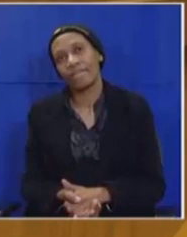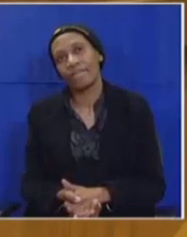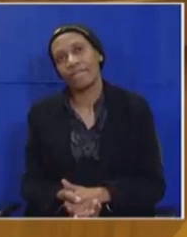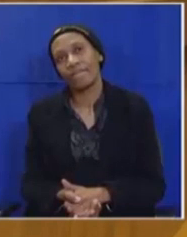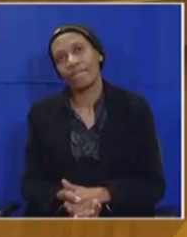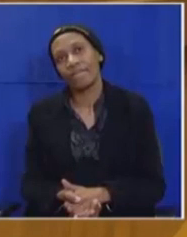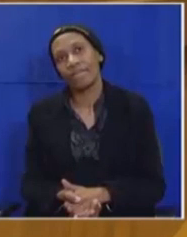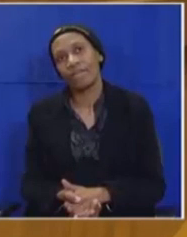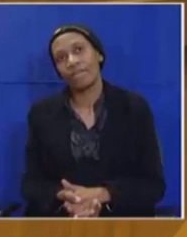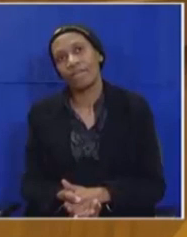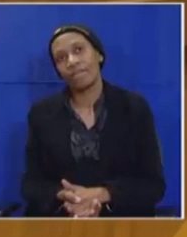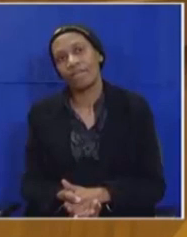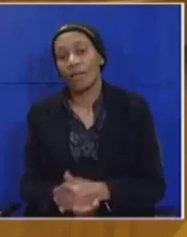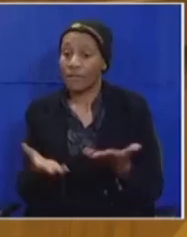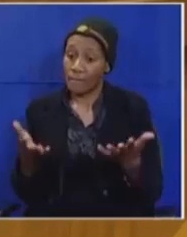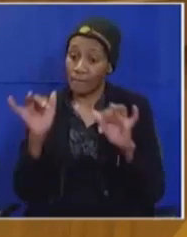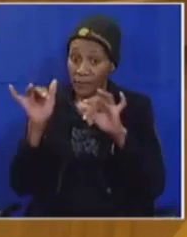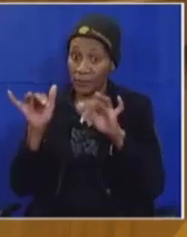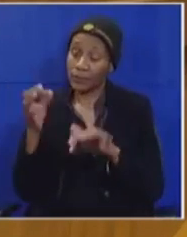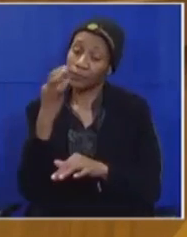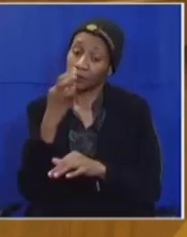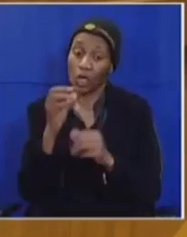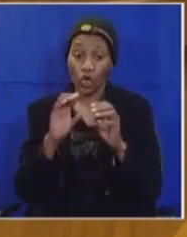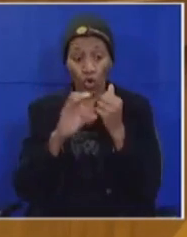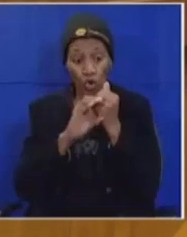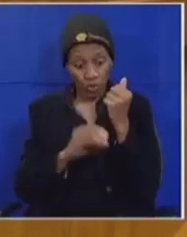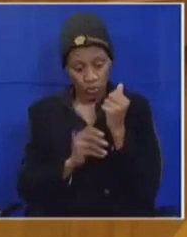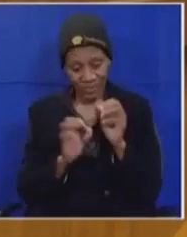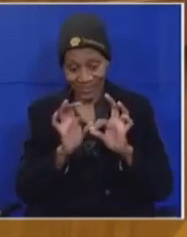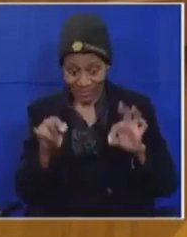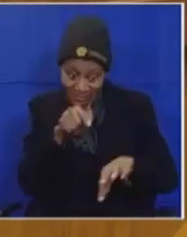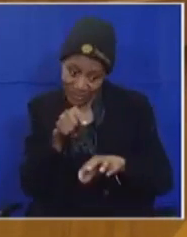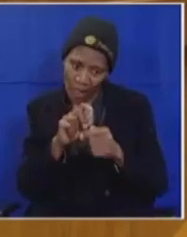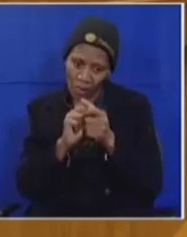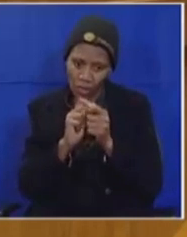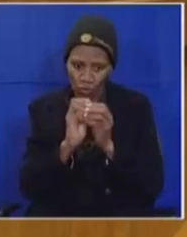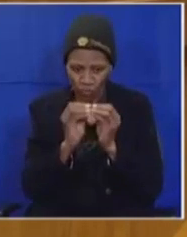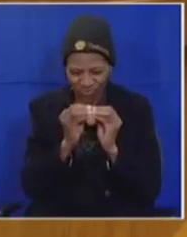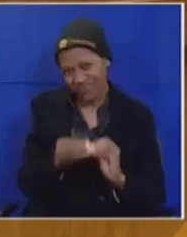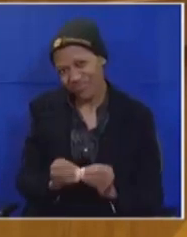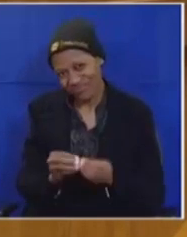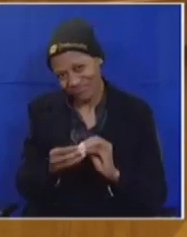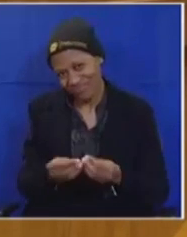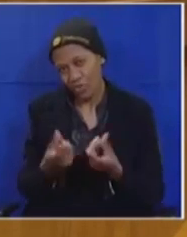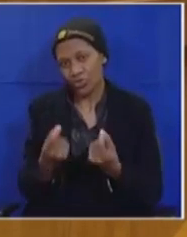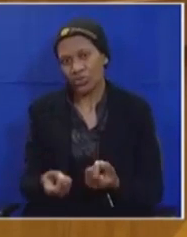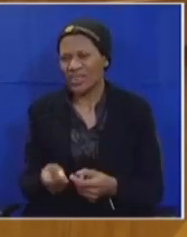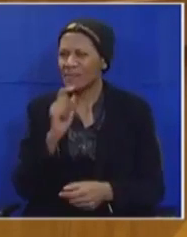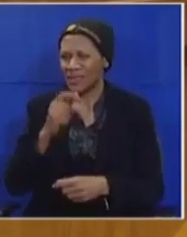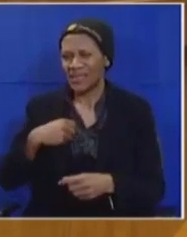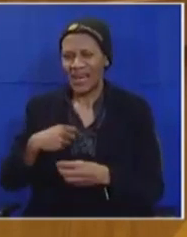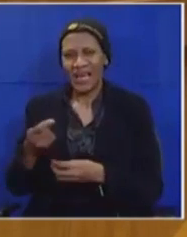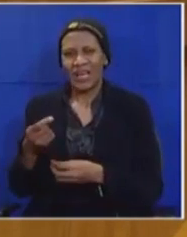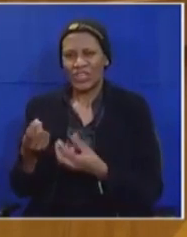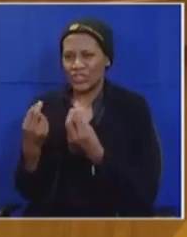by effecting an amendment to the Constitution, because it is implicit. It's not like we're doing something that's